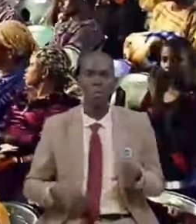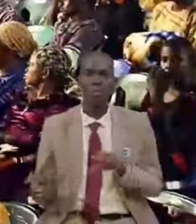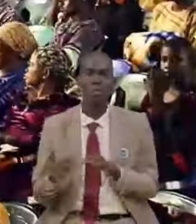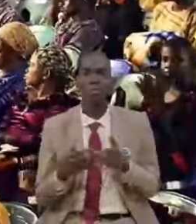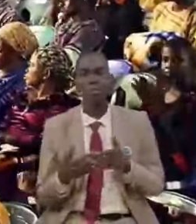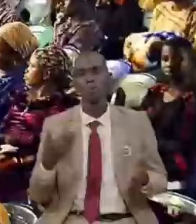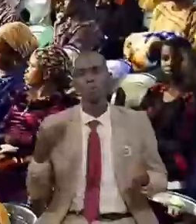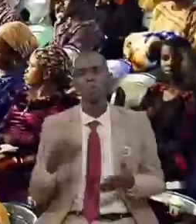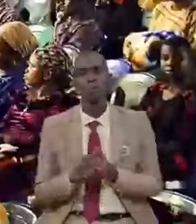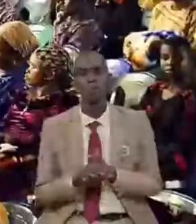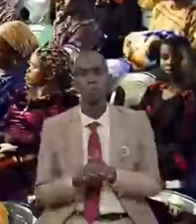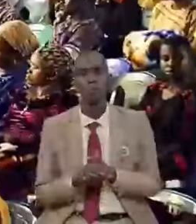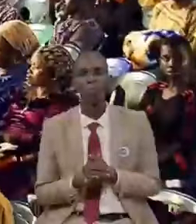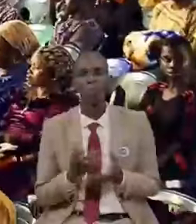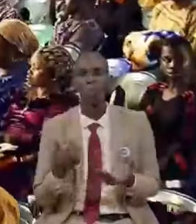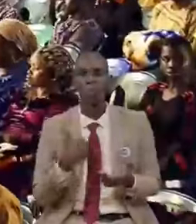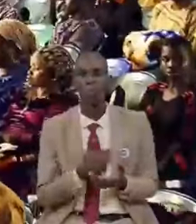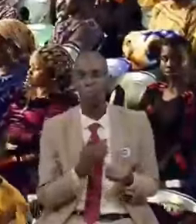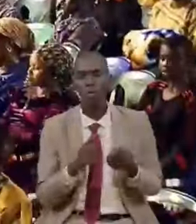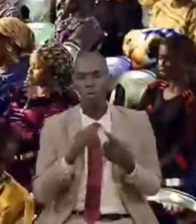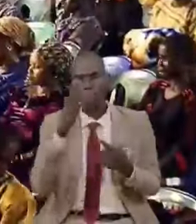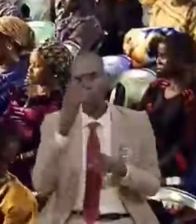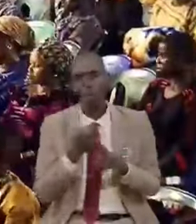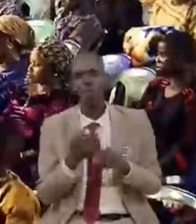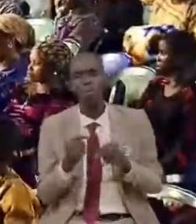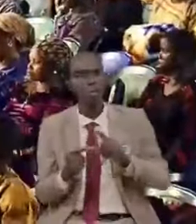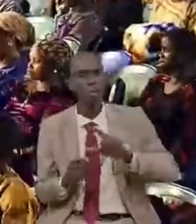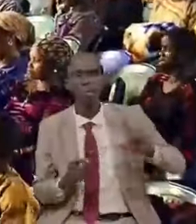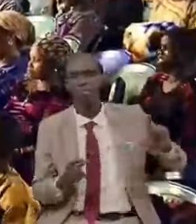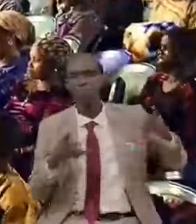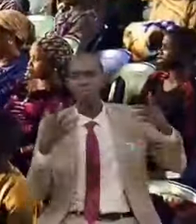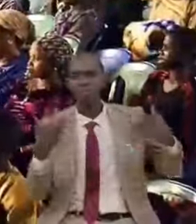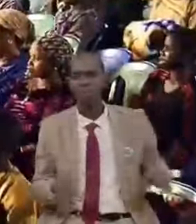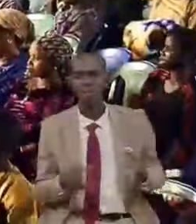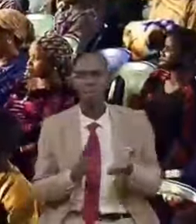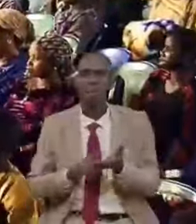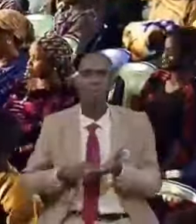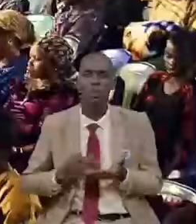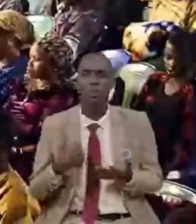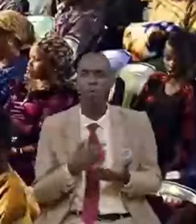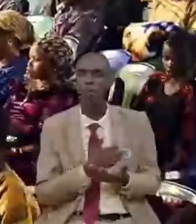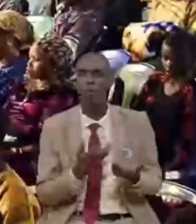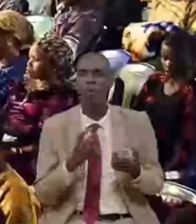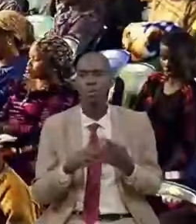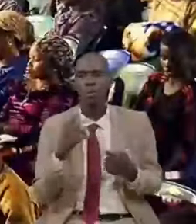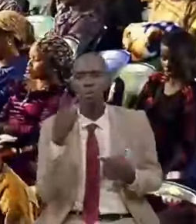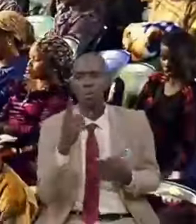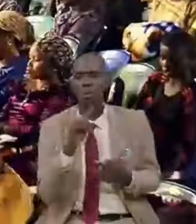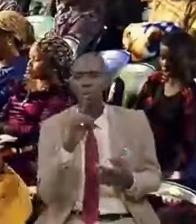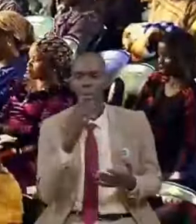you are finished, please, can I see the flag? Supervisor, they are finished. Okay, I see